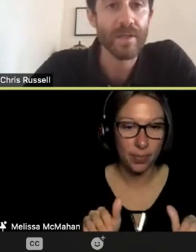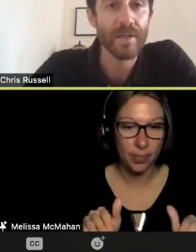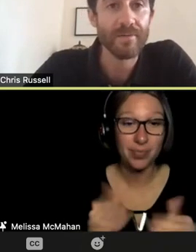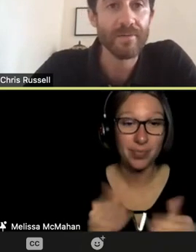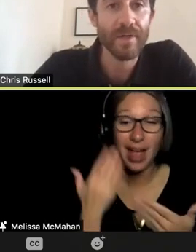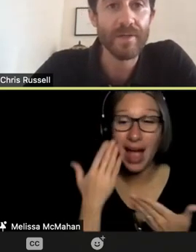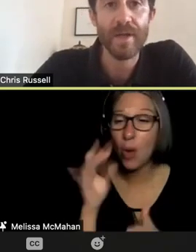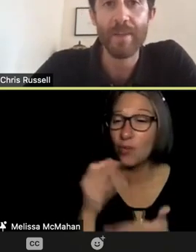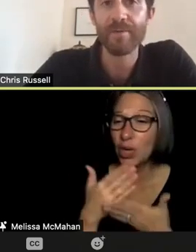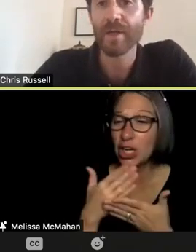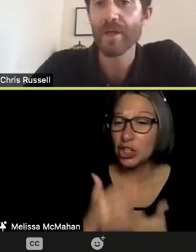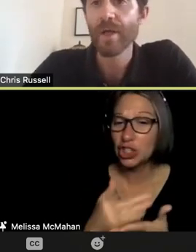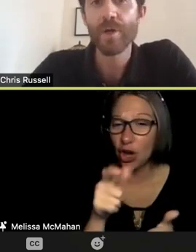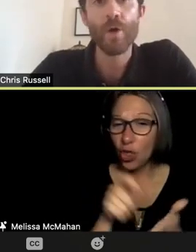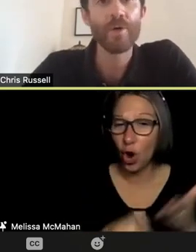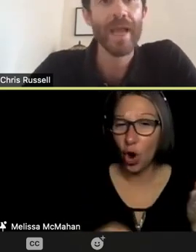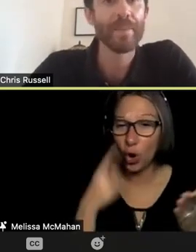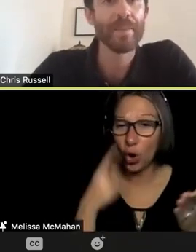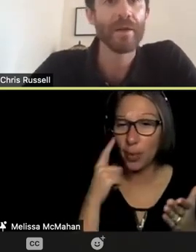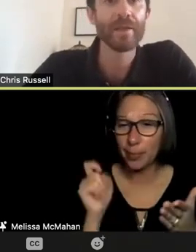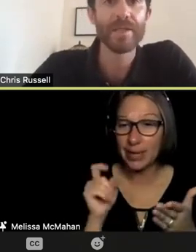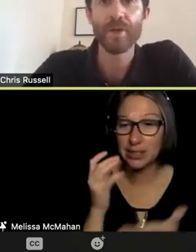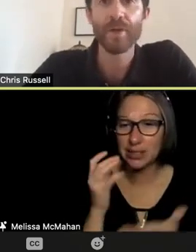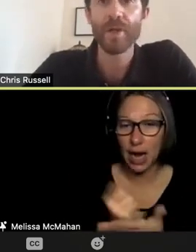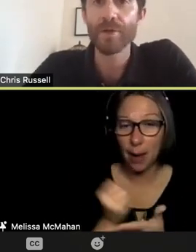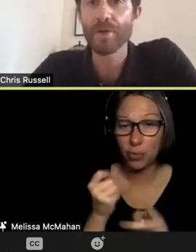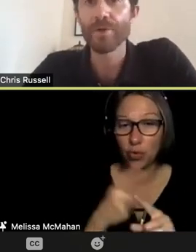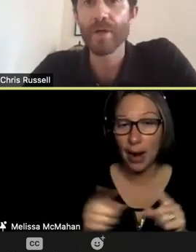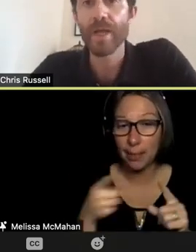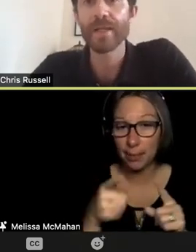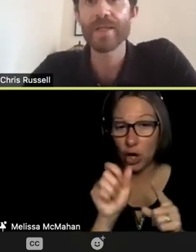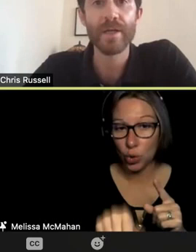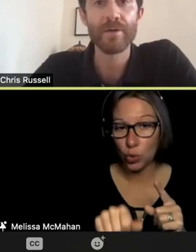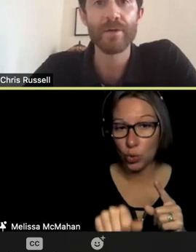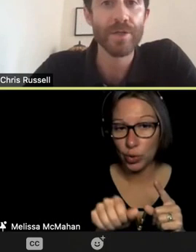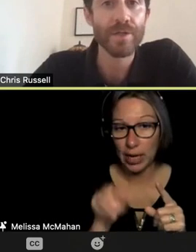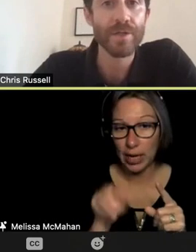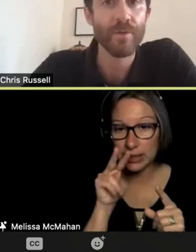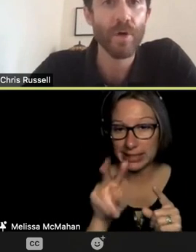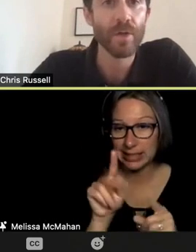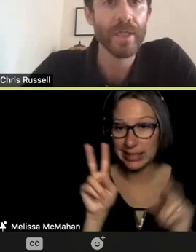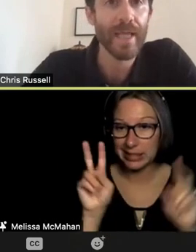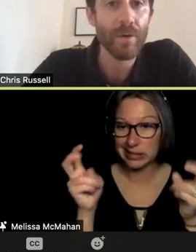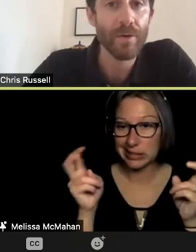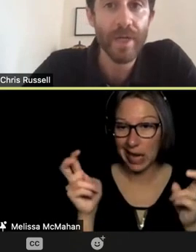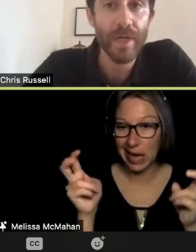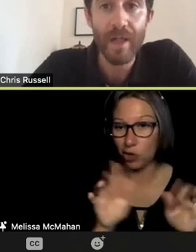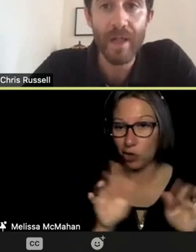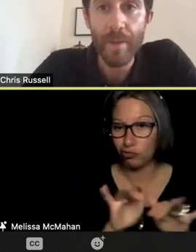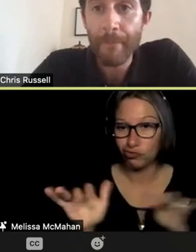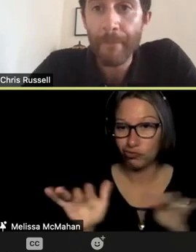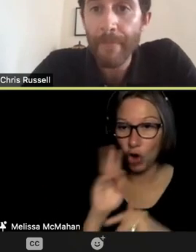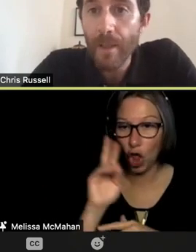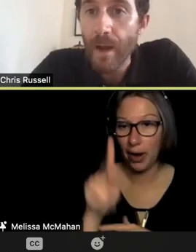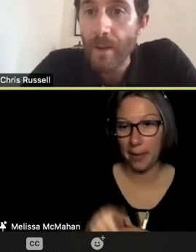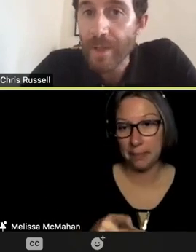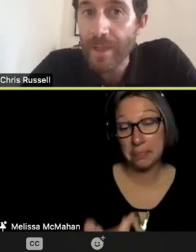articles, there's the name of it. Core Vocabulary Lists for Young Children and Considerations for Early Language and